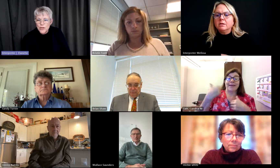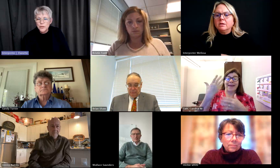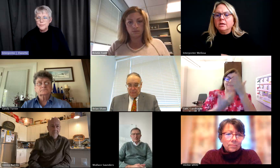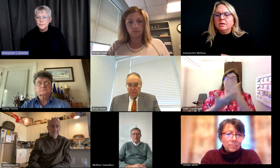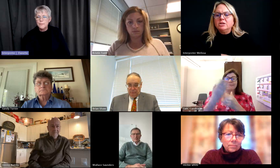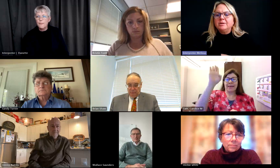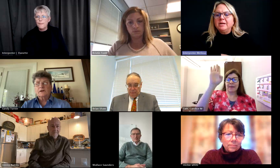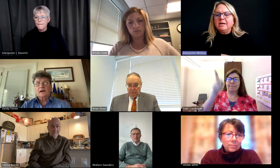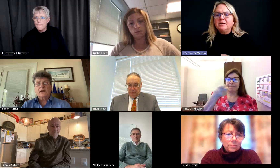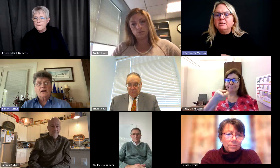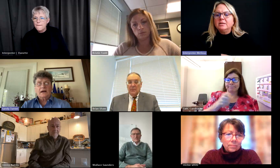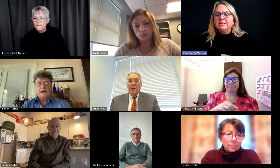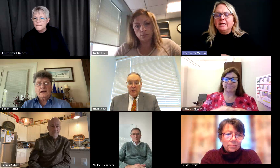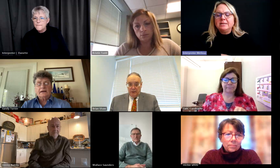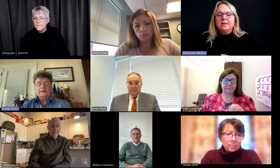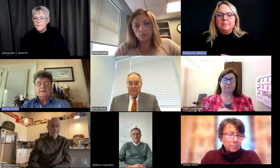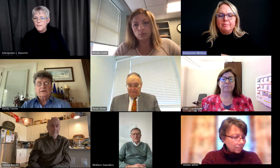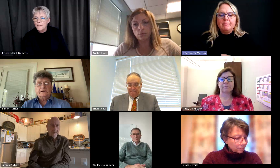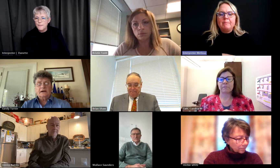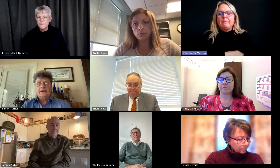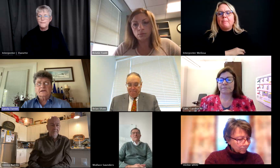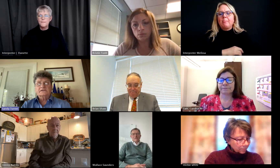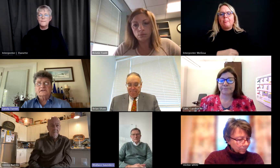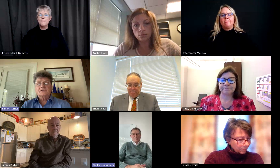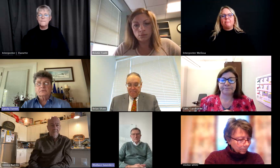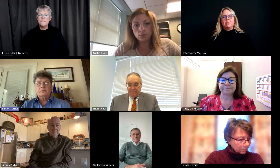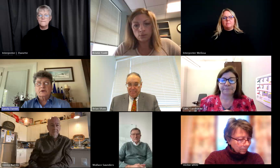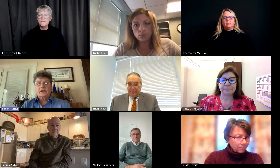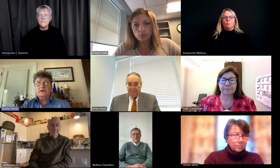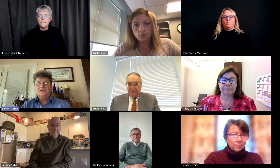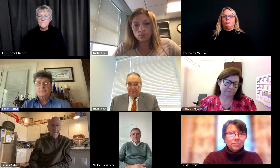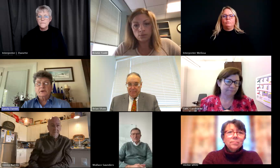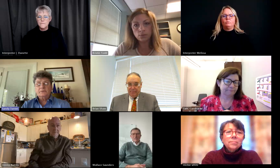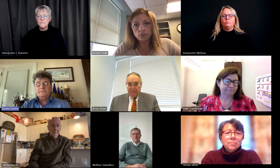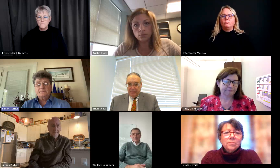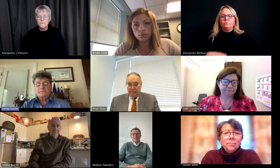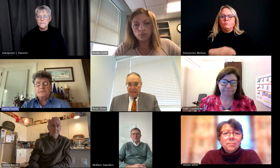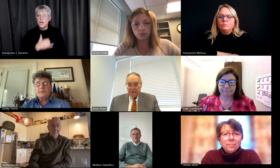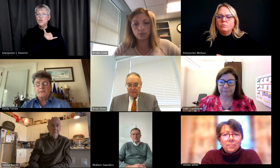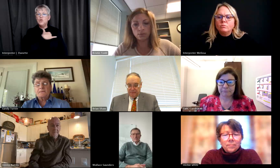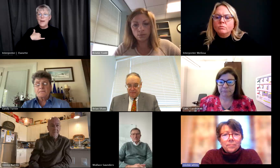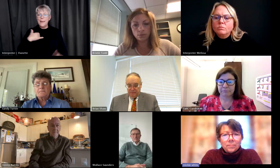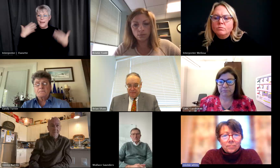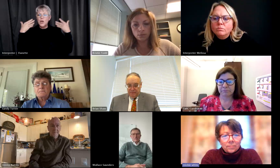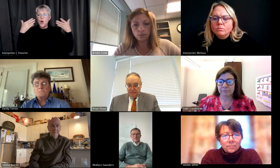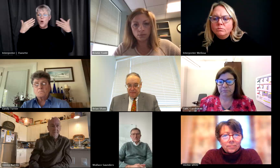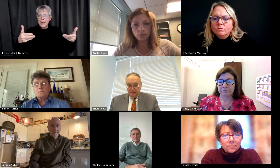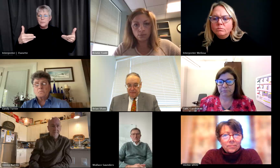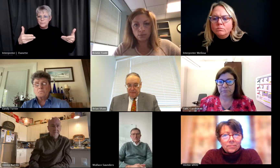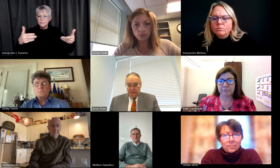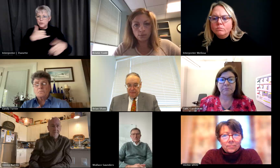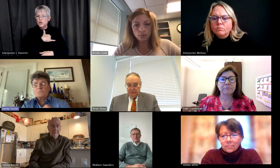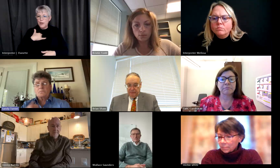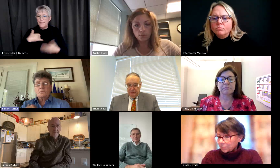a question. Jimmy has his hand up. I can't see Jimmy, but okay. Jimmy?